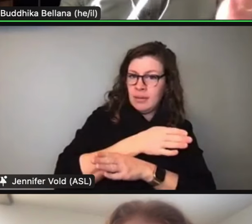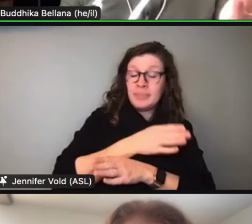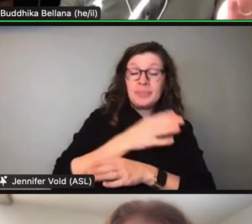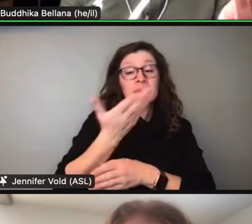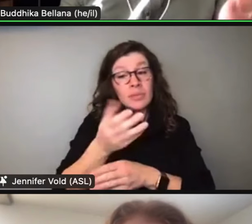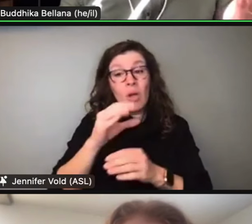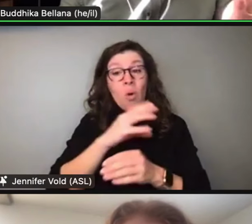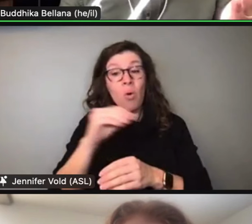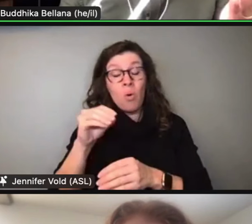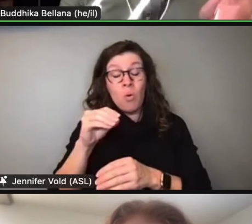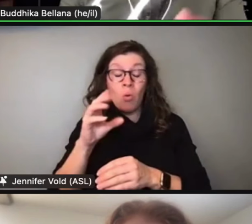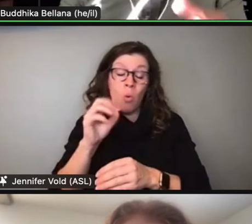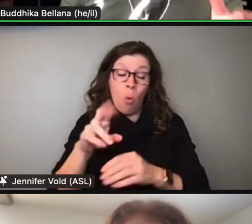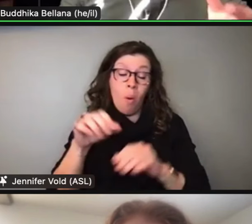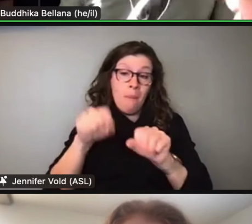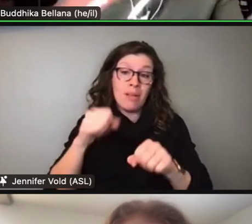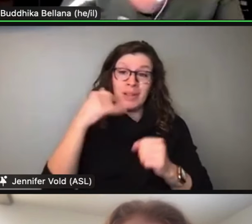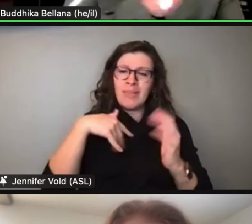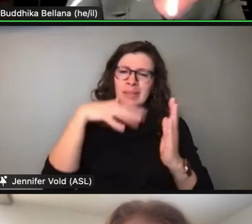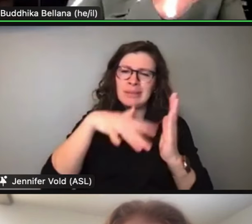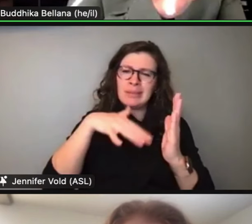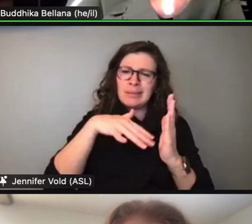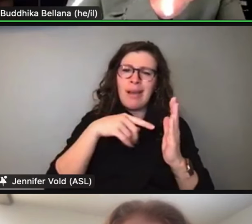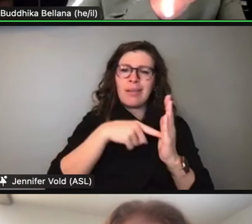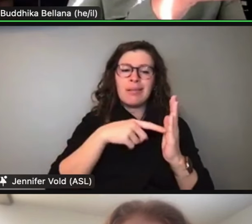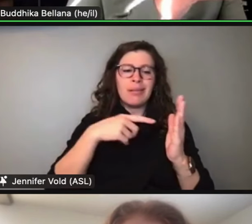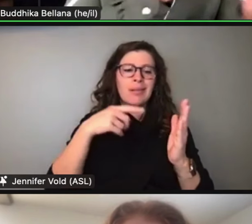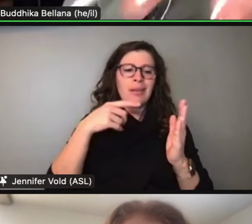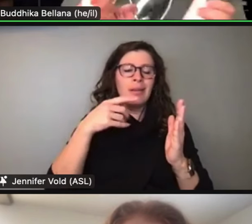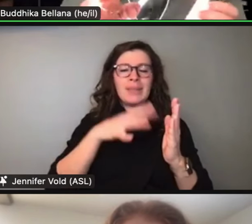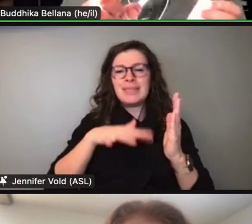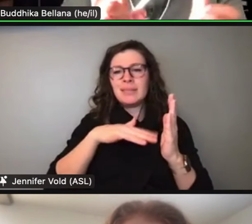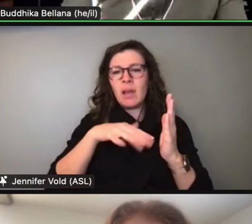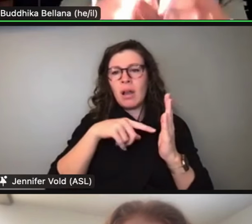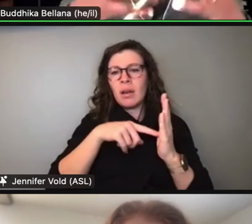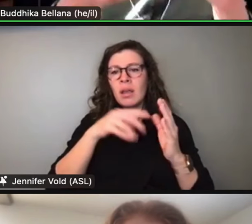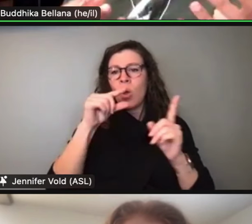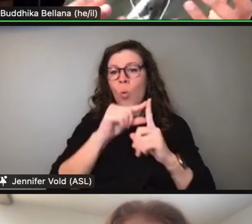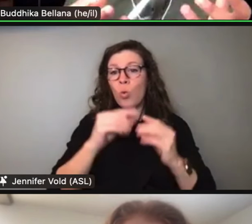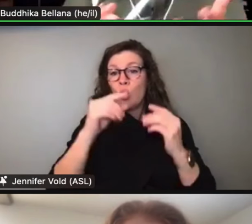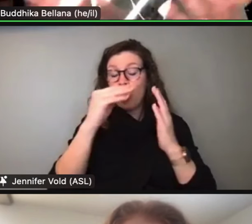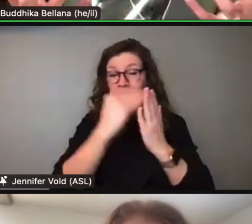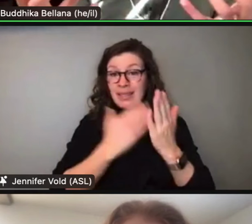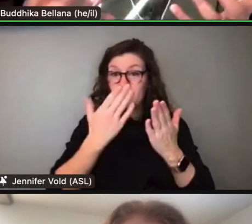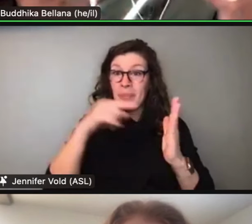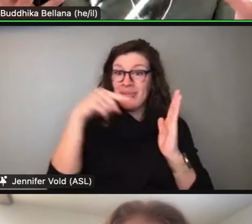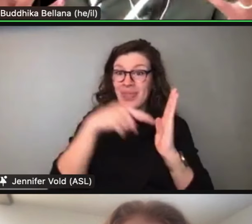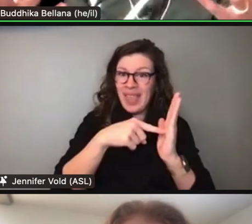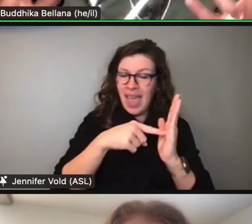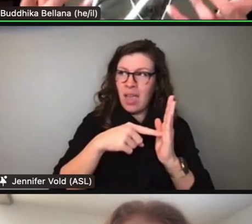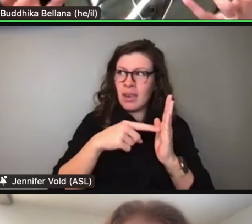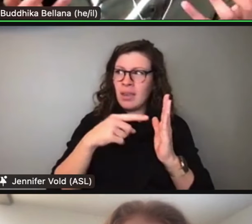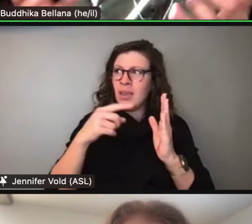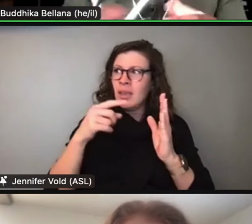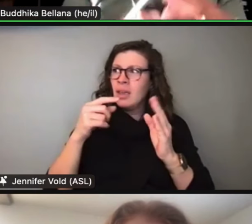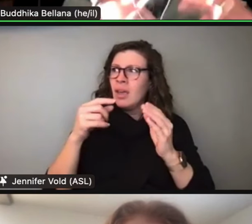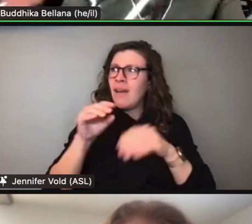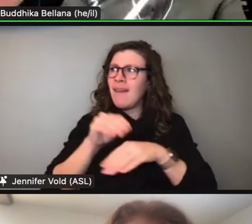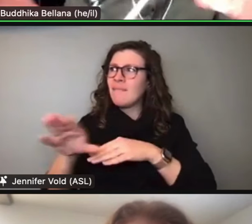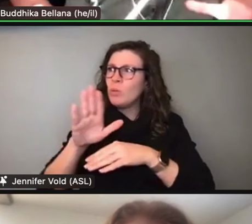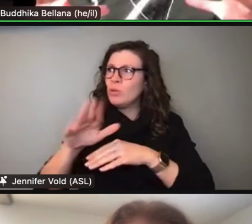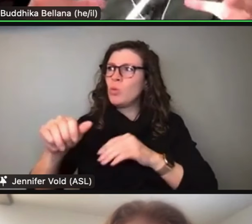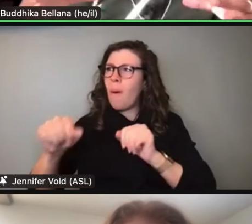if you were to like study a word list, and maybe that mental context from the story adds meaning to like take a otherwise meaningless list of words